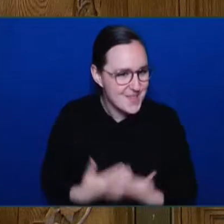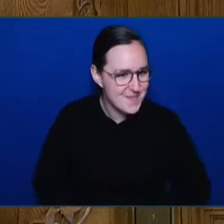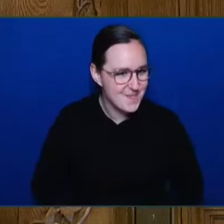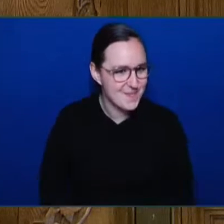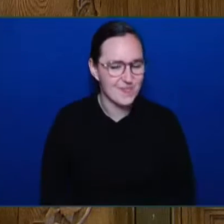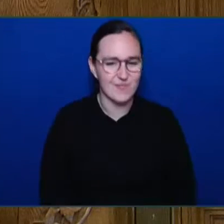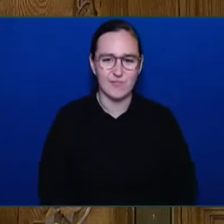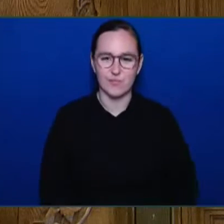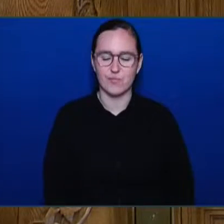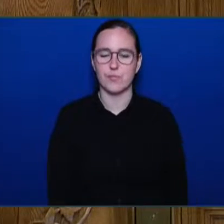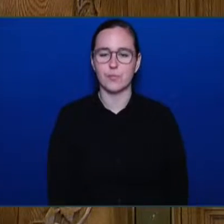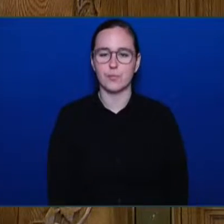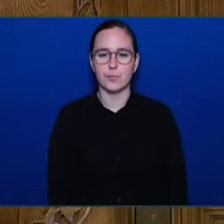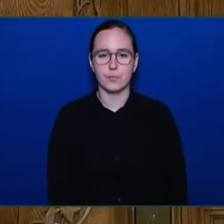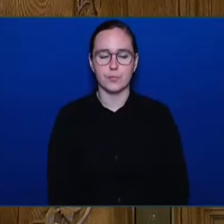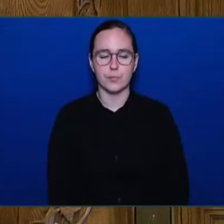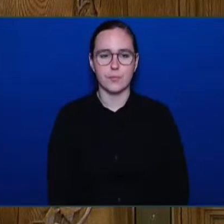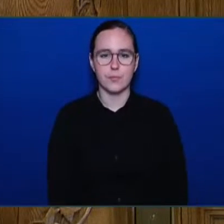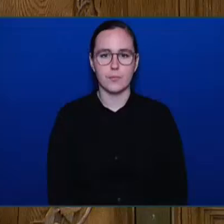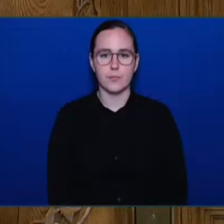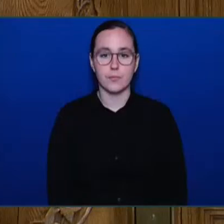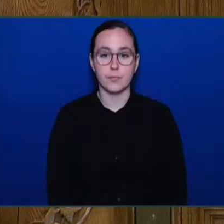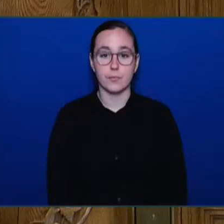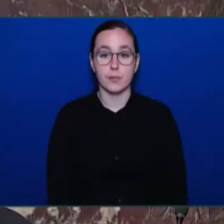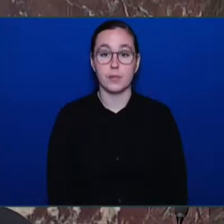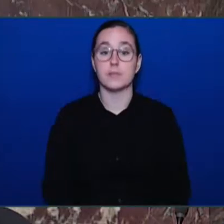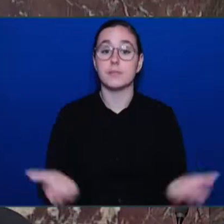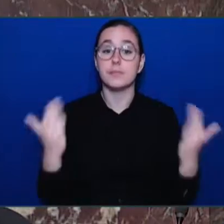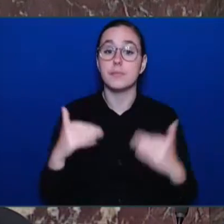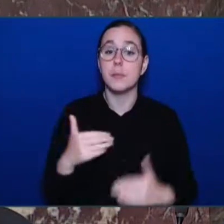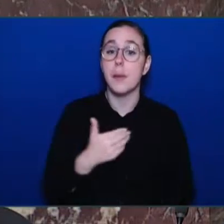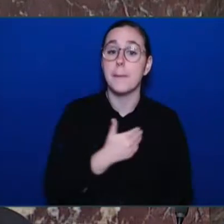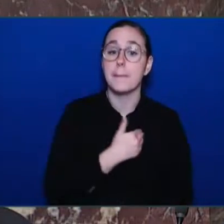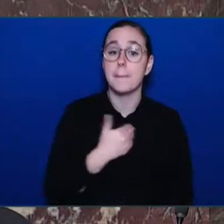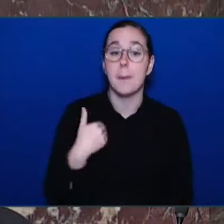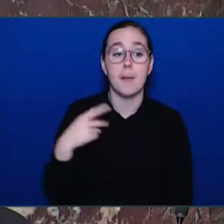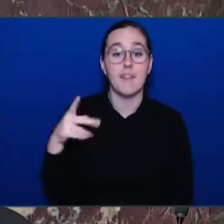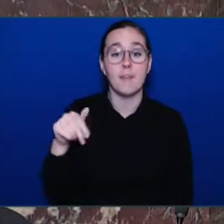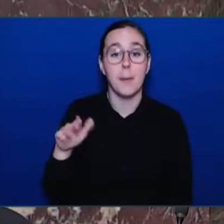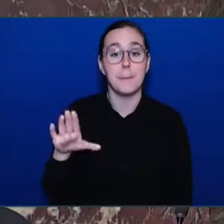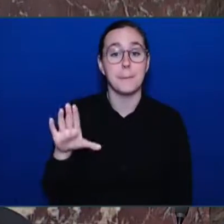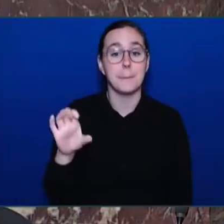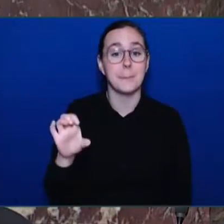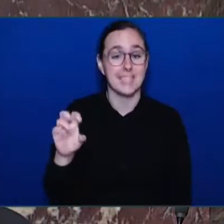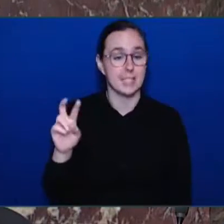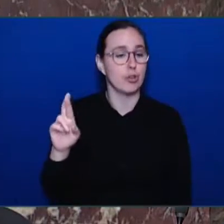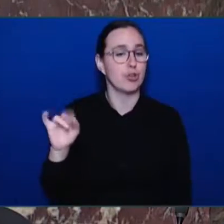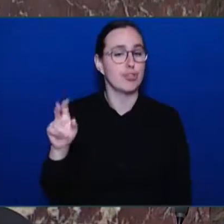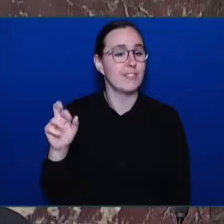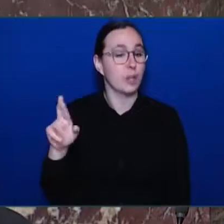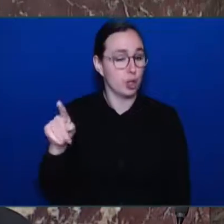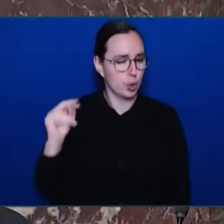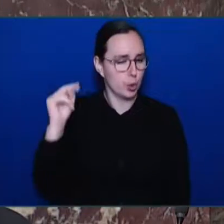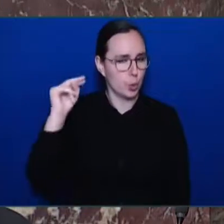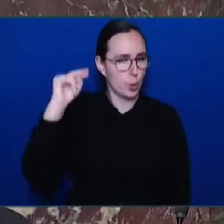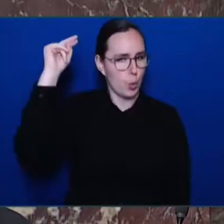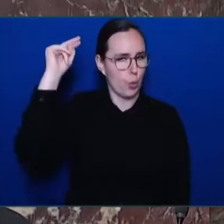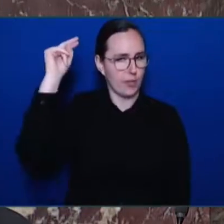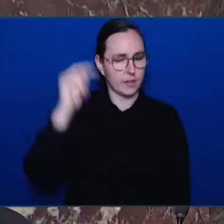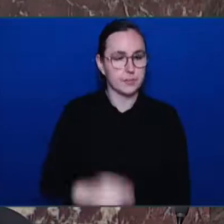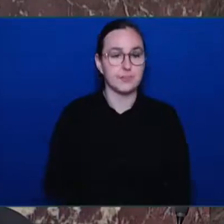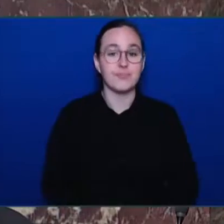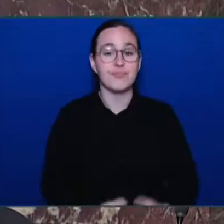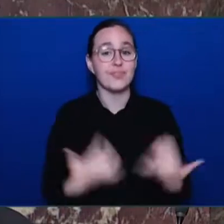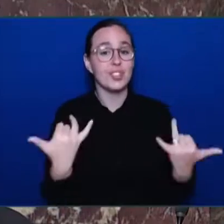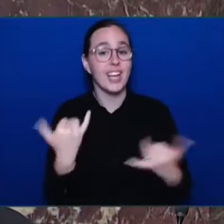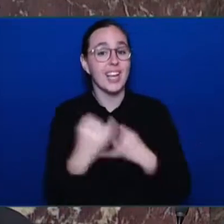Member for Peace River North. Thanks, Honourable Speaker. Today, on the International Day for the Eradication of Poverty, we reflect on the progress that we have made as